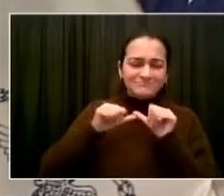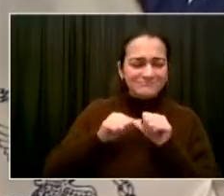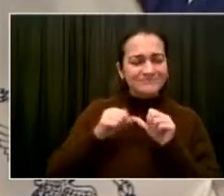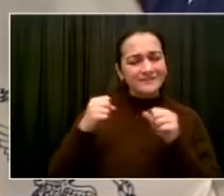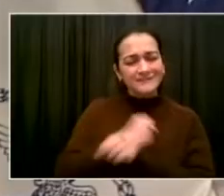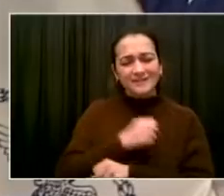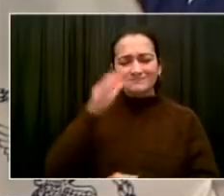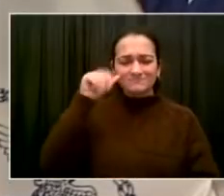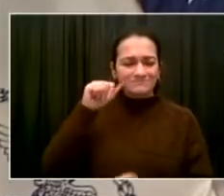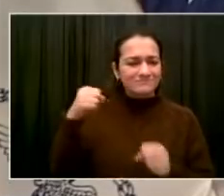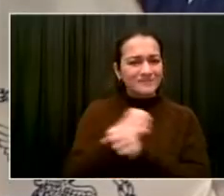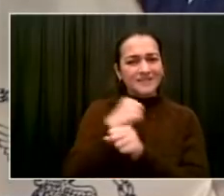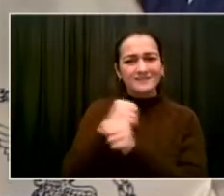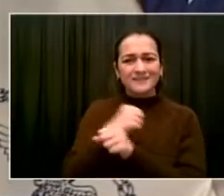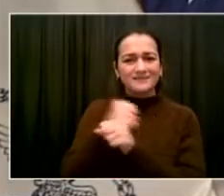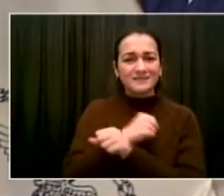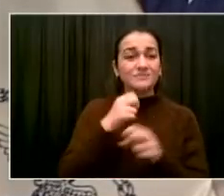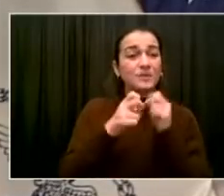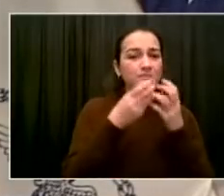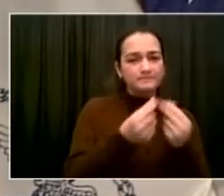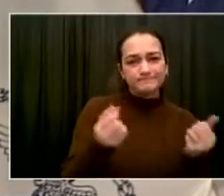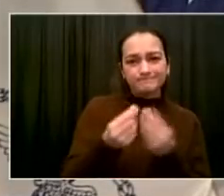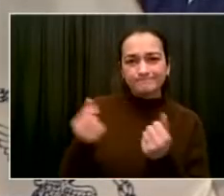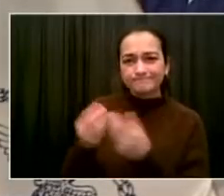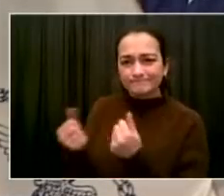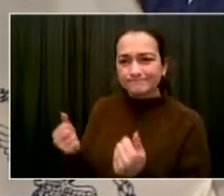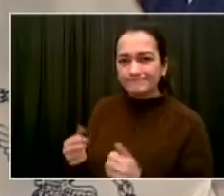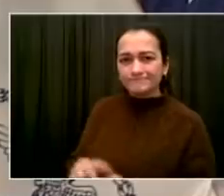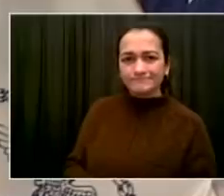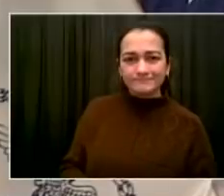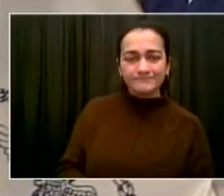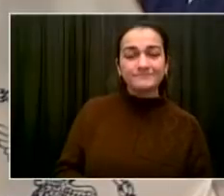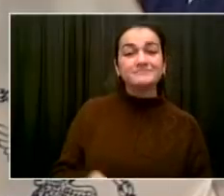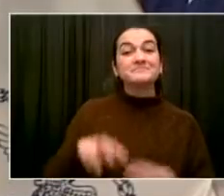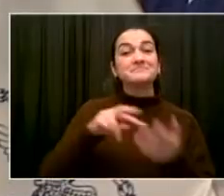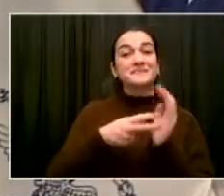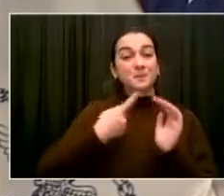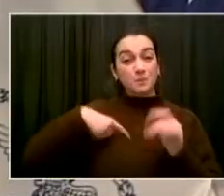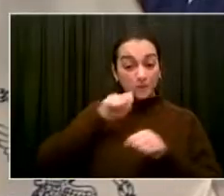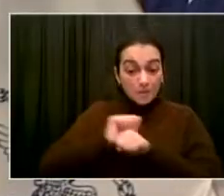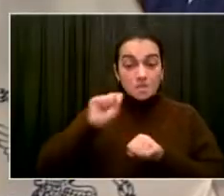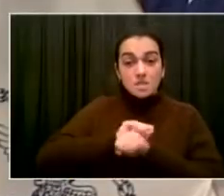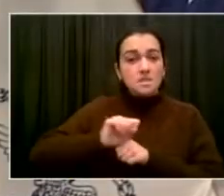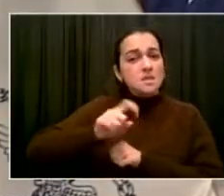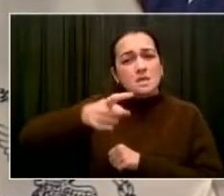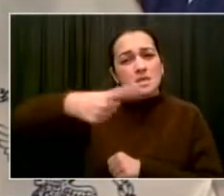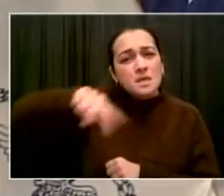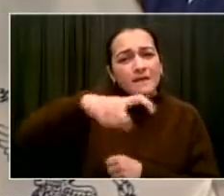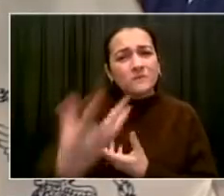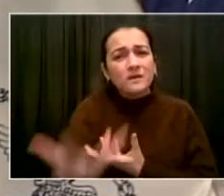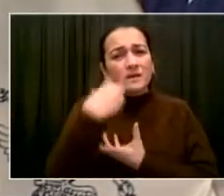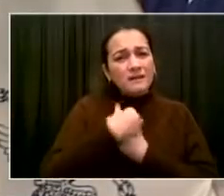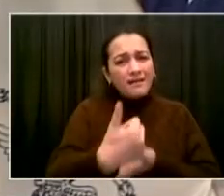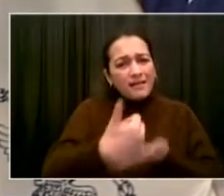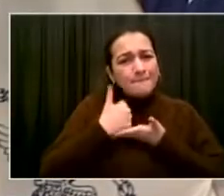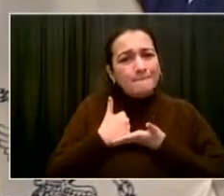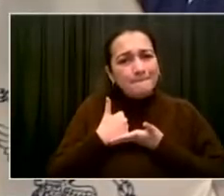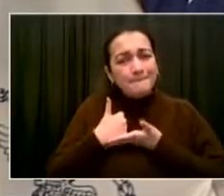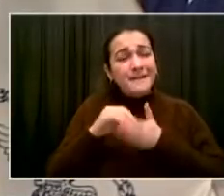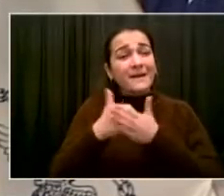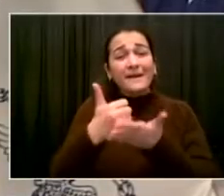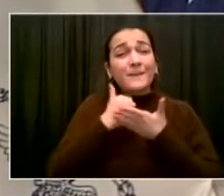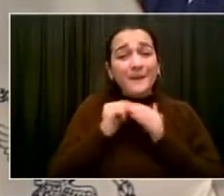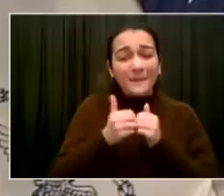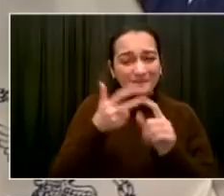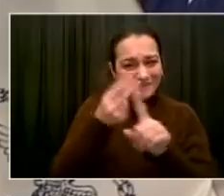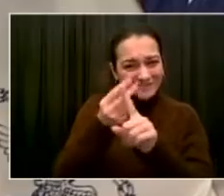need you. We need all New Yorkers to be a part of it. If you haven't gotten vaccinated, get vaccinated yourself. If your youngest children haven't gotten